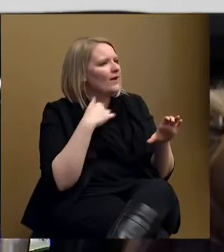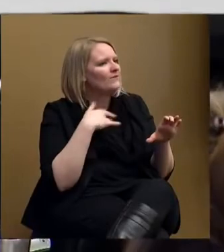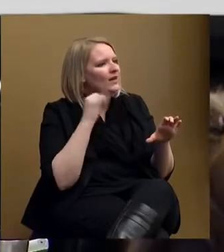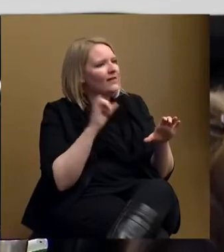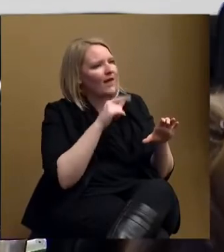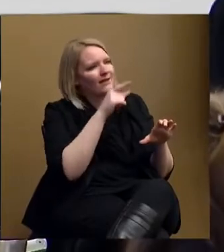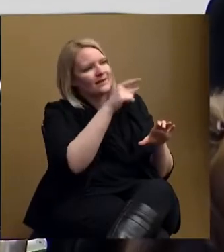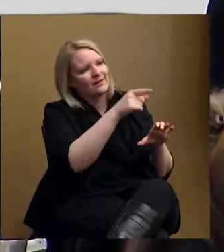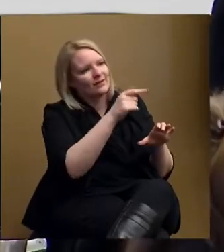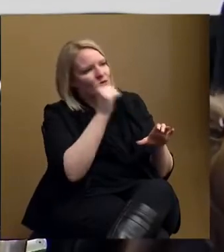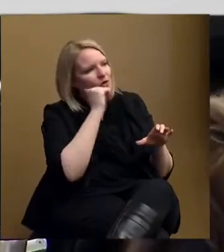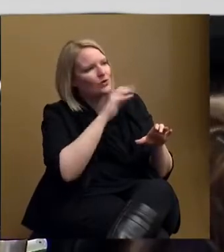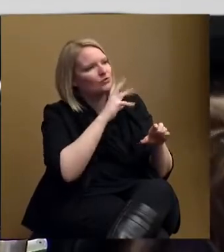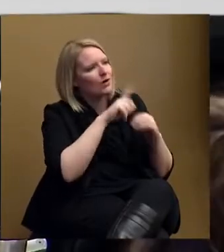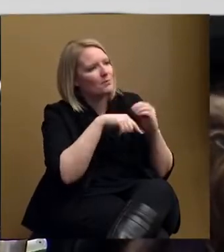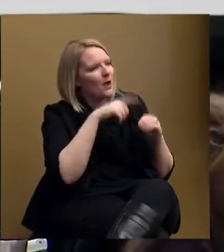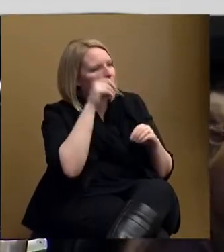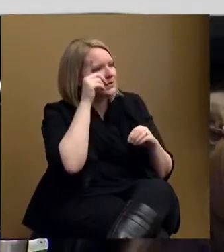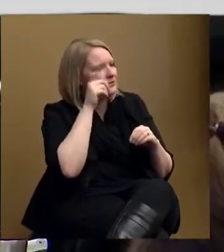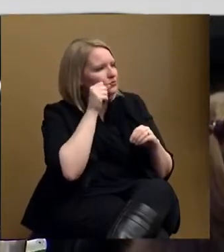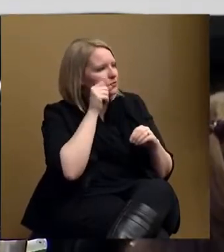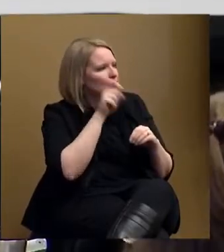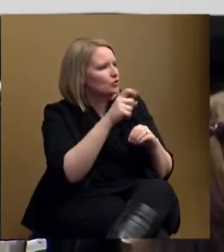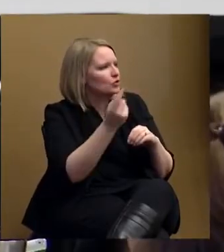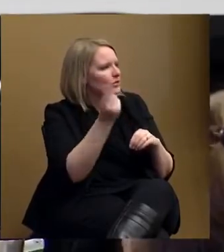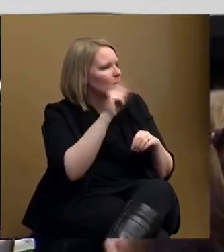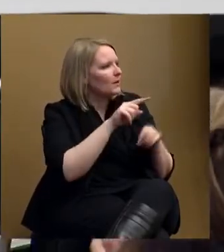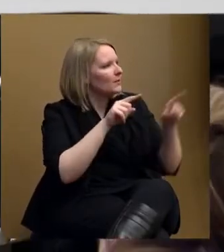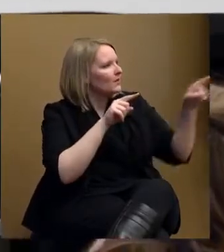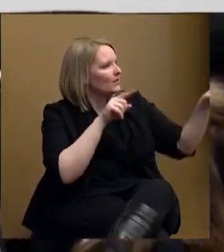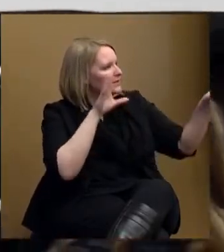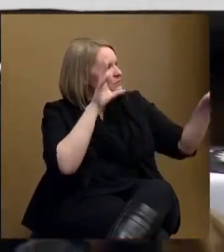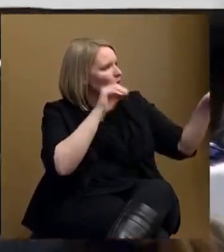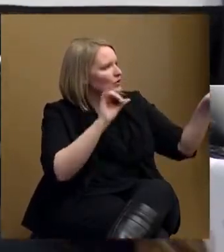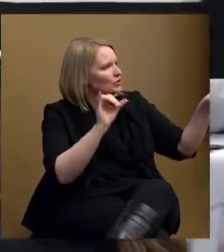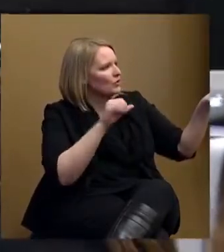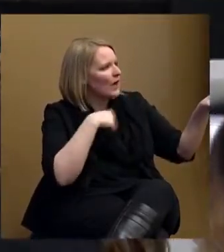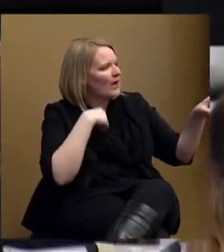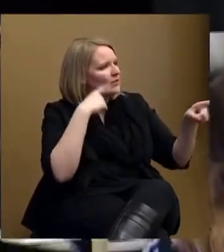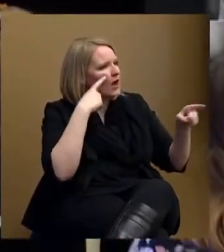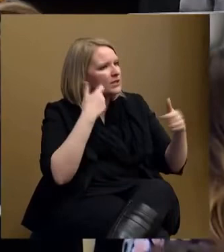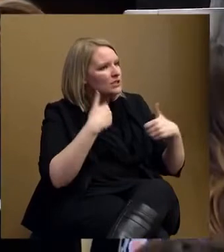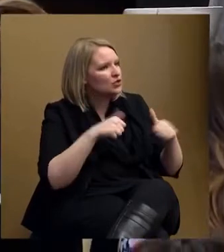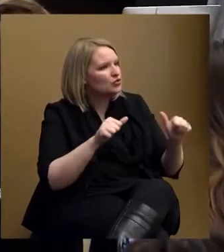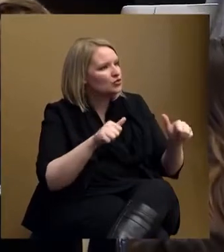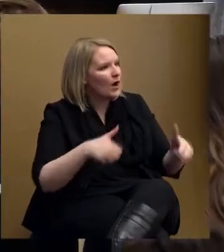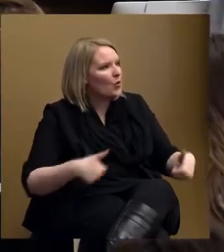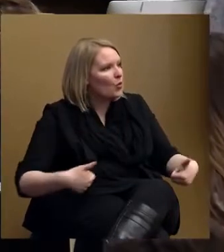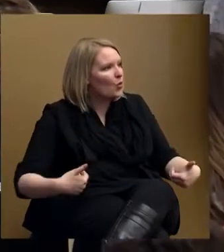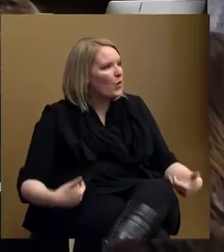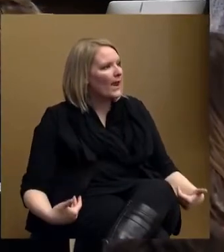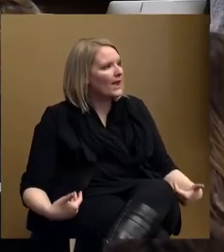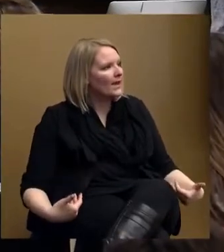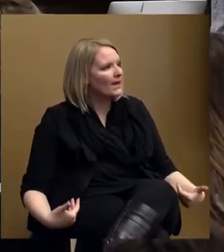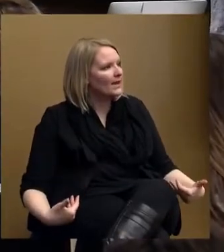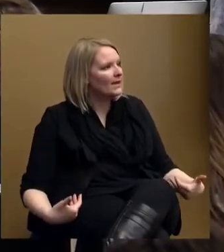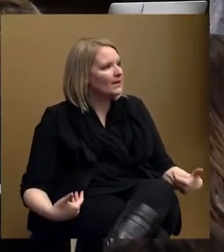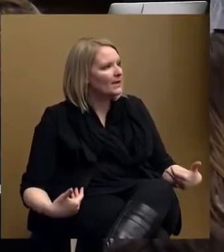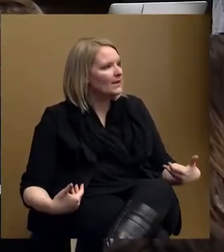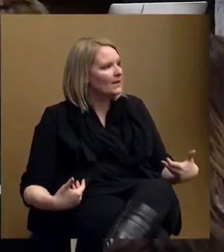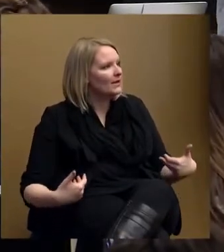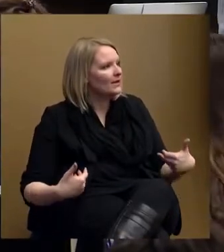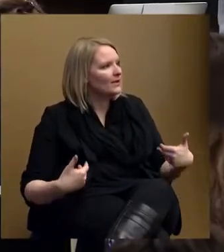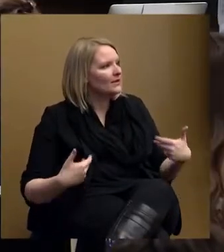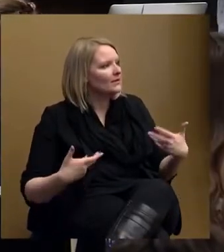right? This little guy over here too, I kept thinking, have you tried the weighted on him in one place?